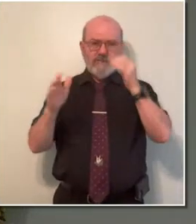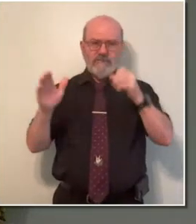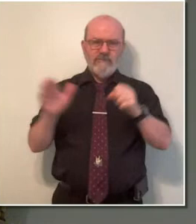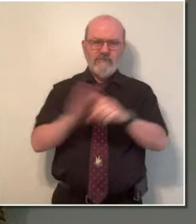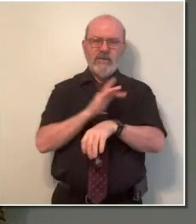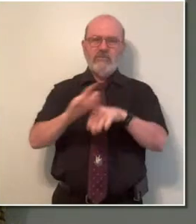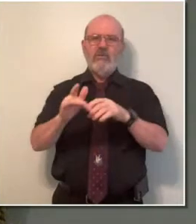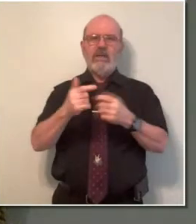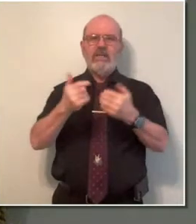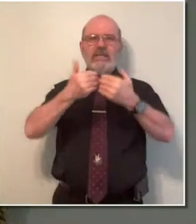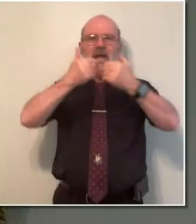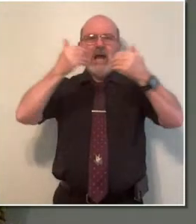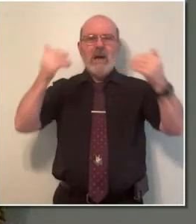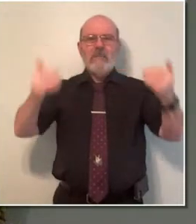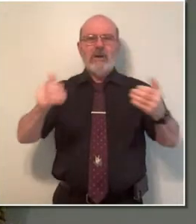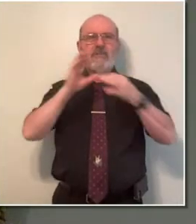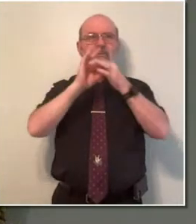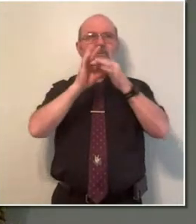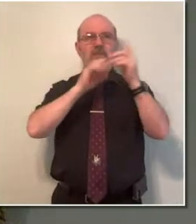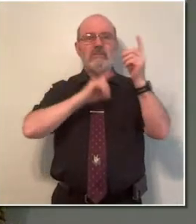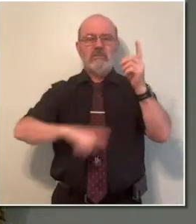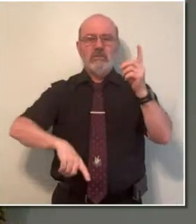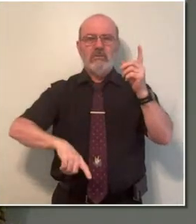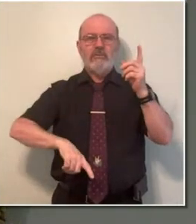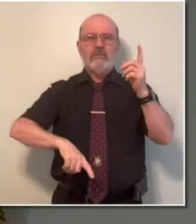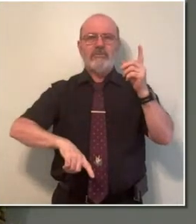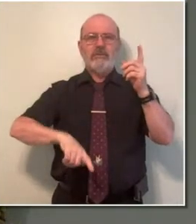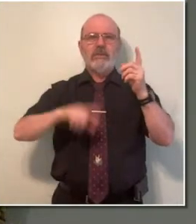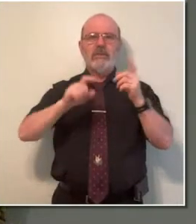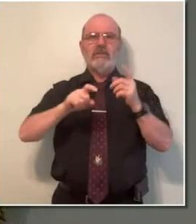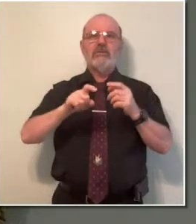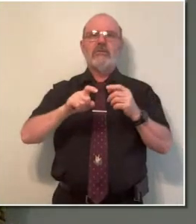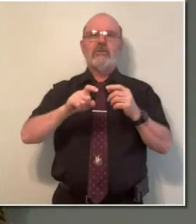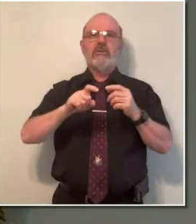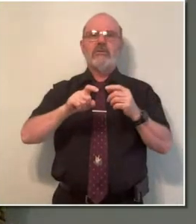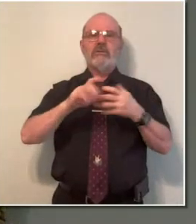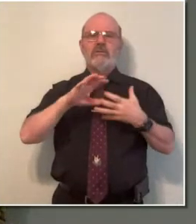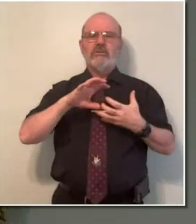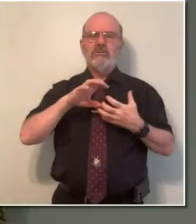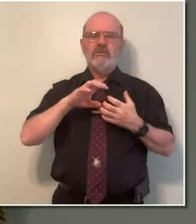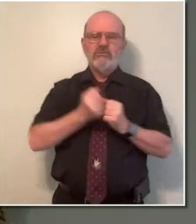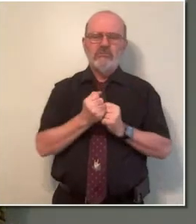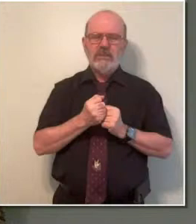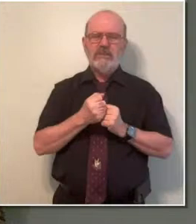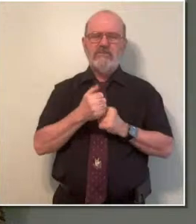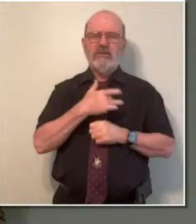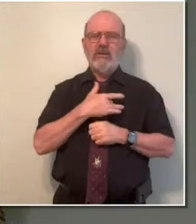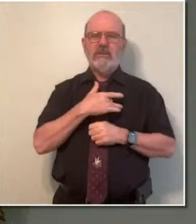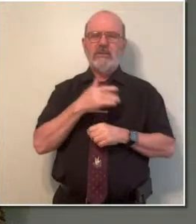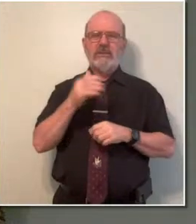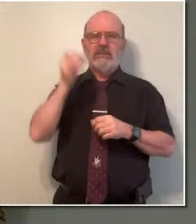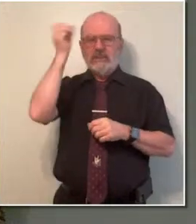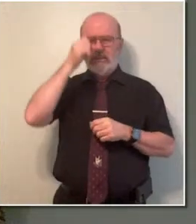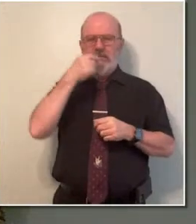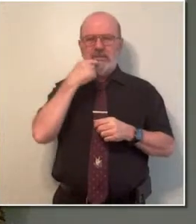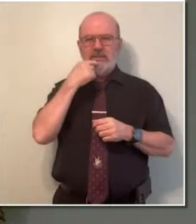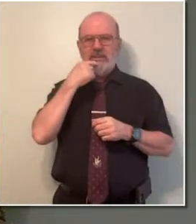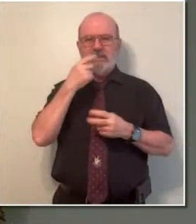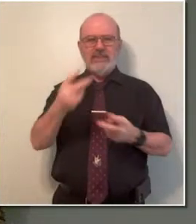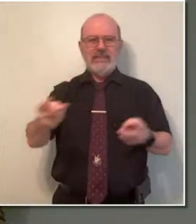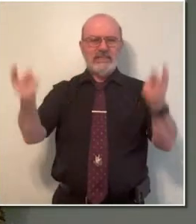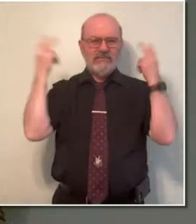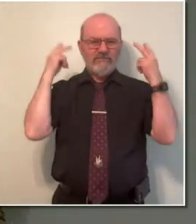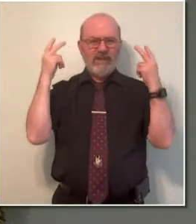a relationship with the Lord. It ought to grieve our hearts. You know, Solomon says it's vanity and vexation